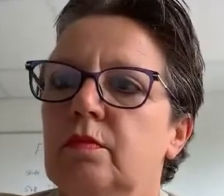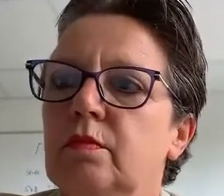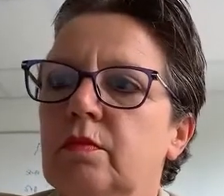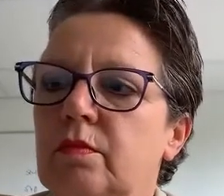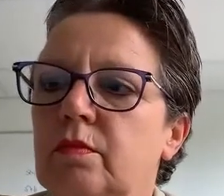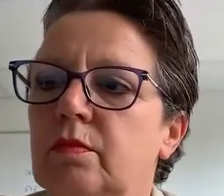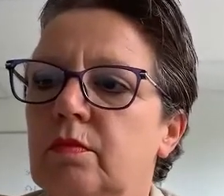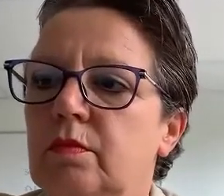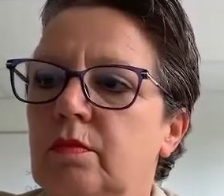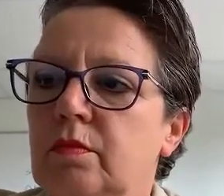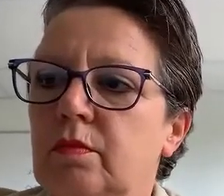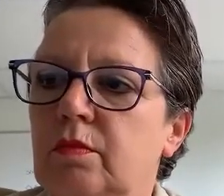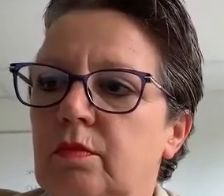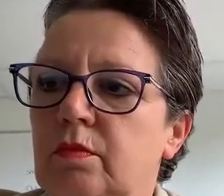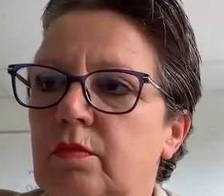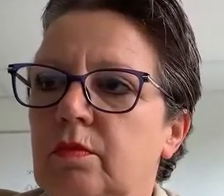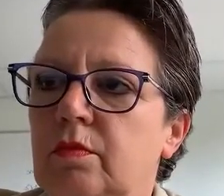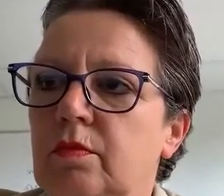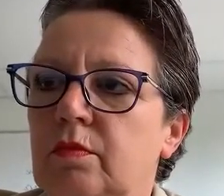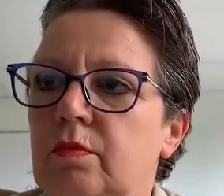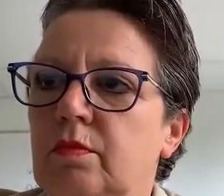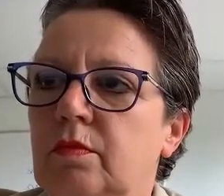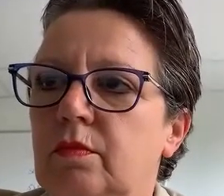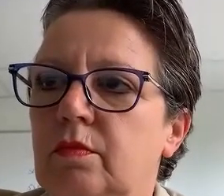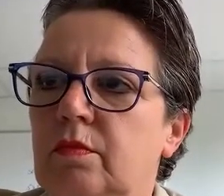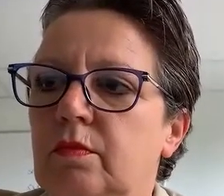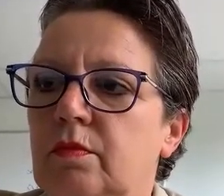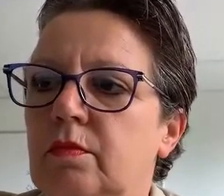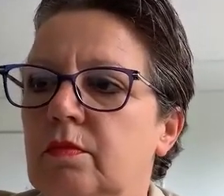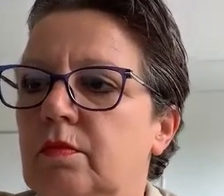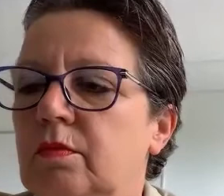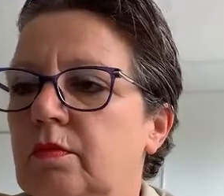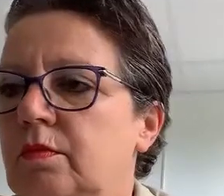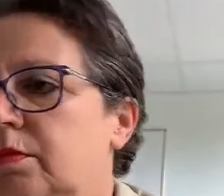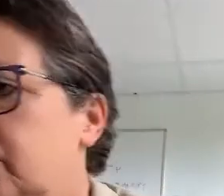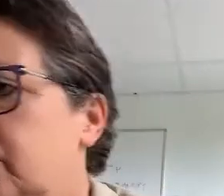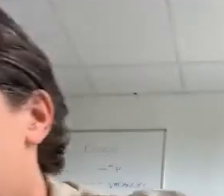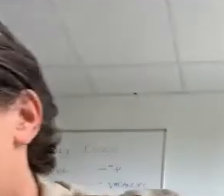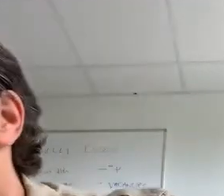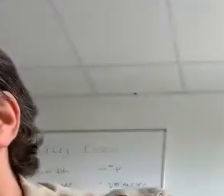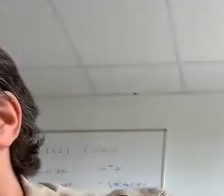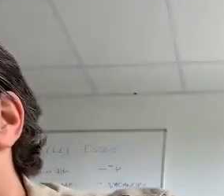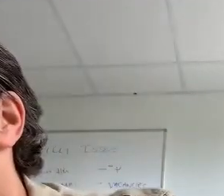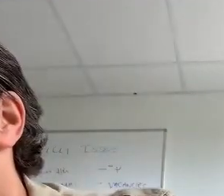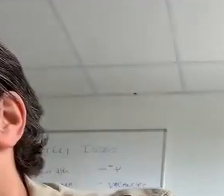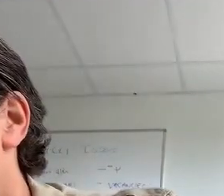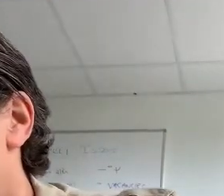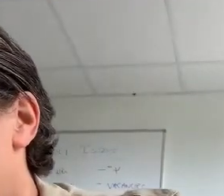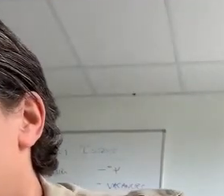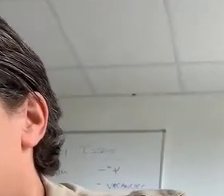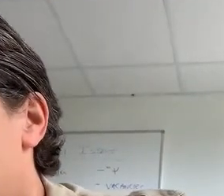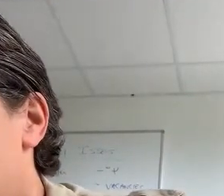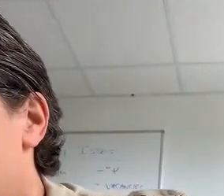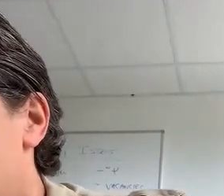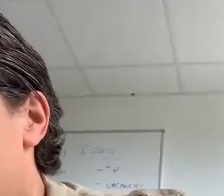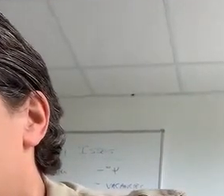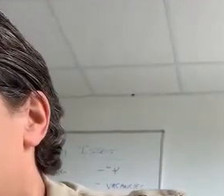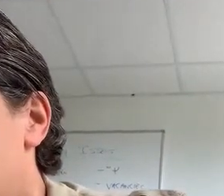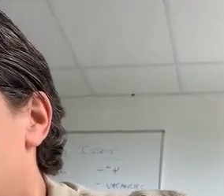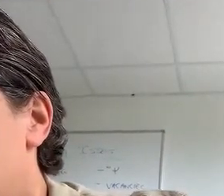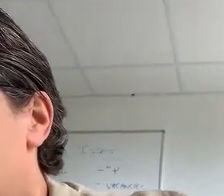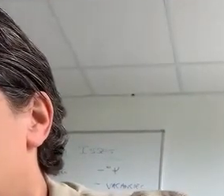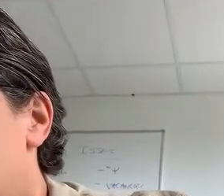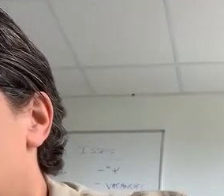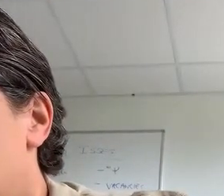I'll flag when she joins, and click on hers, and then it pins it, it holds her so you can see her signing.